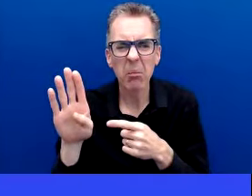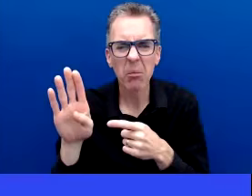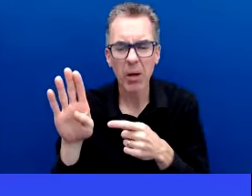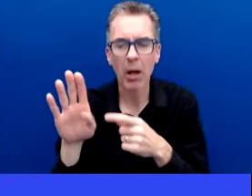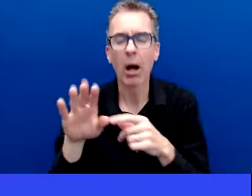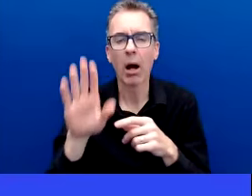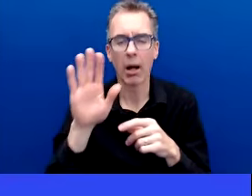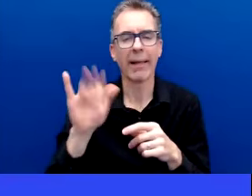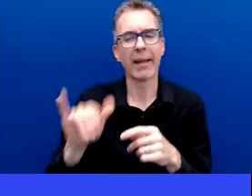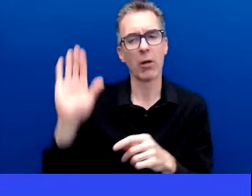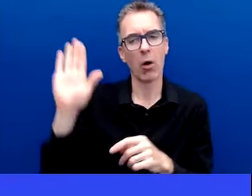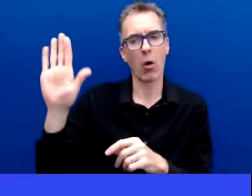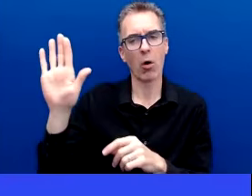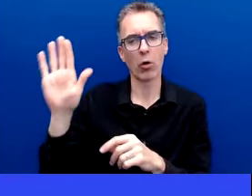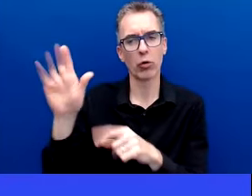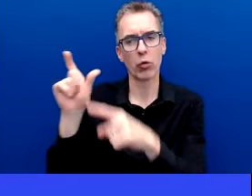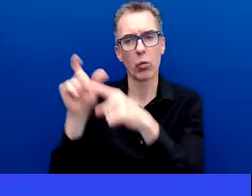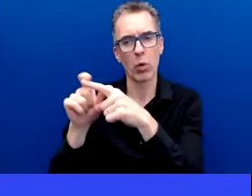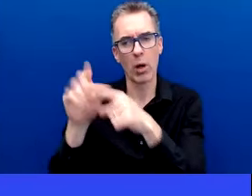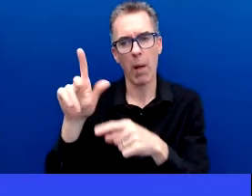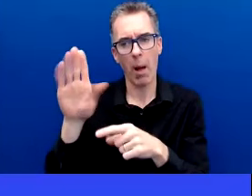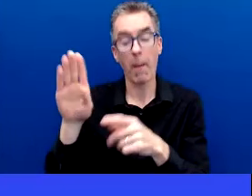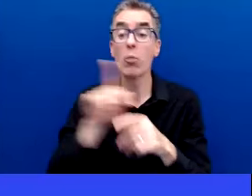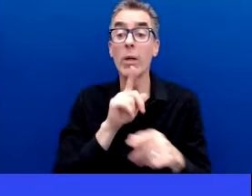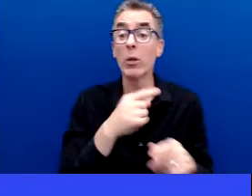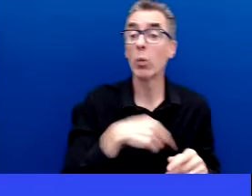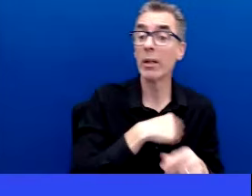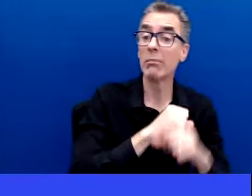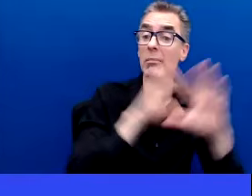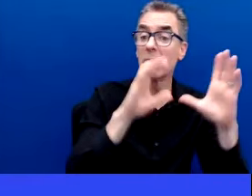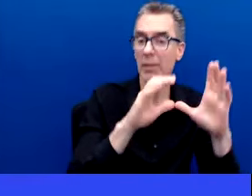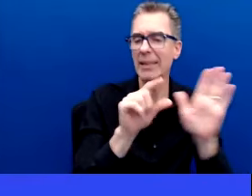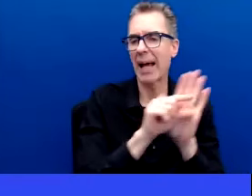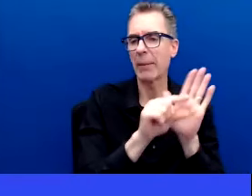assignment, but I just want to try to use their language. So that's my attempt here.